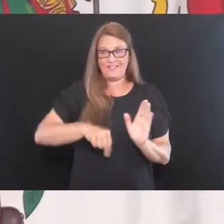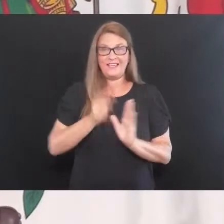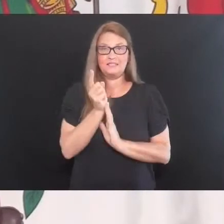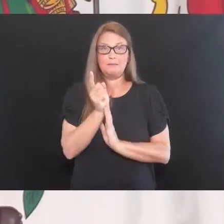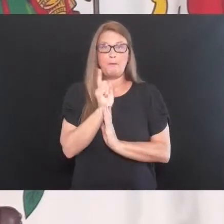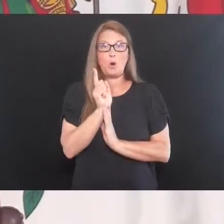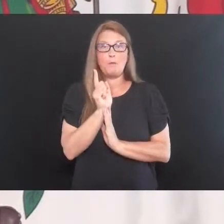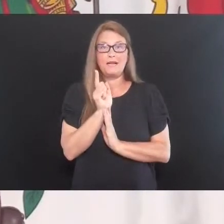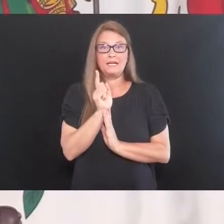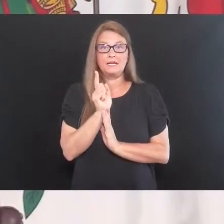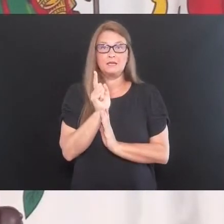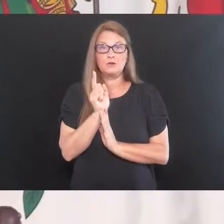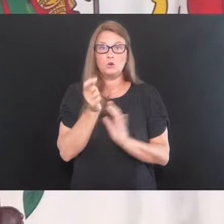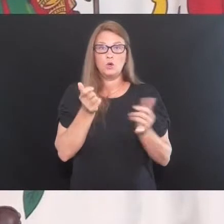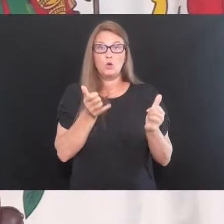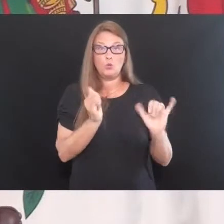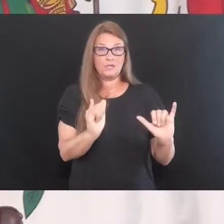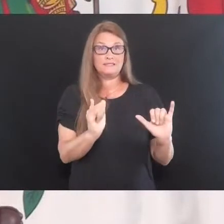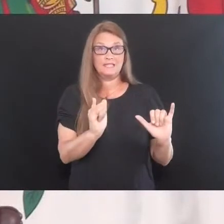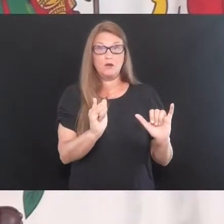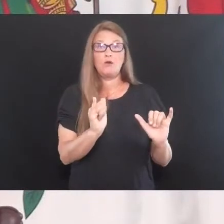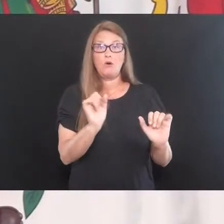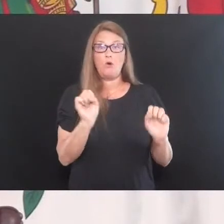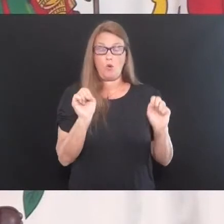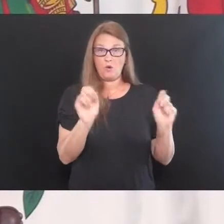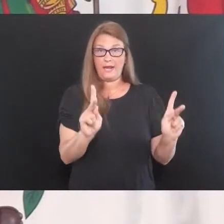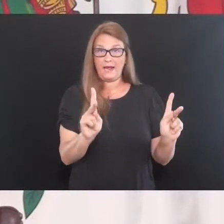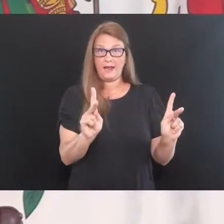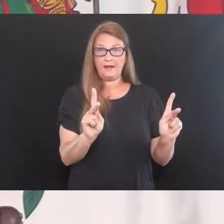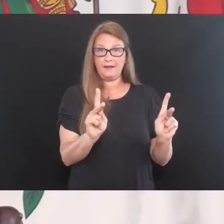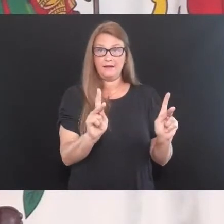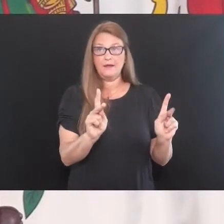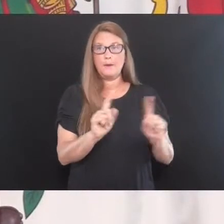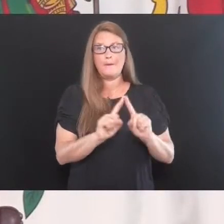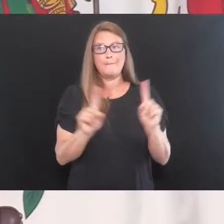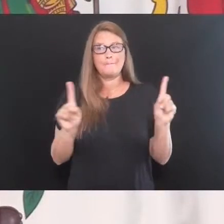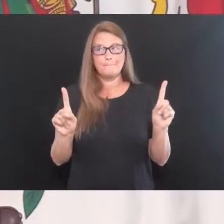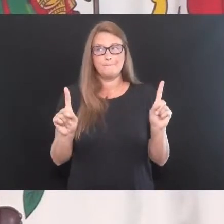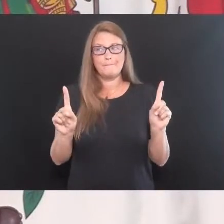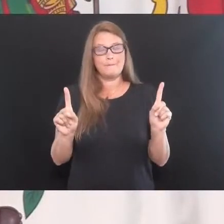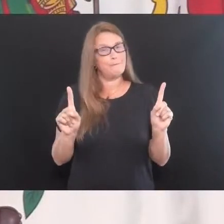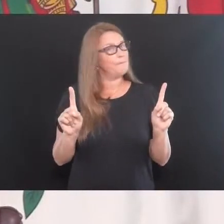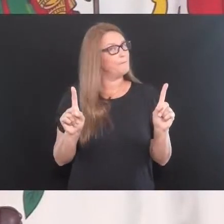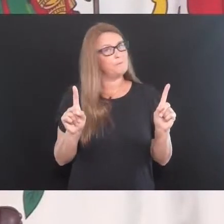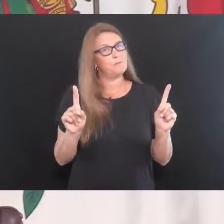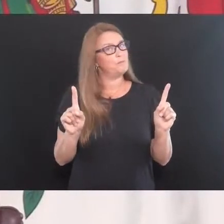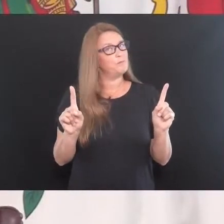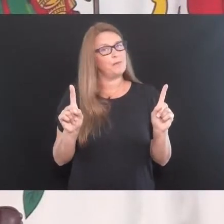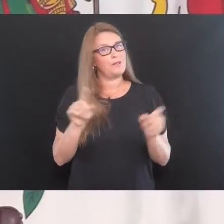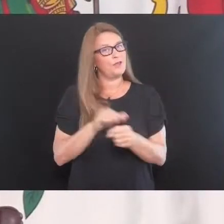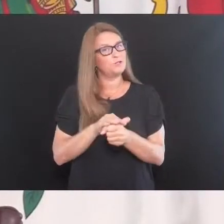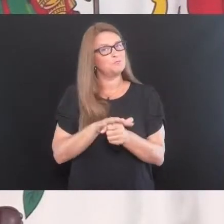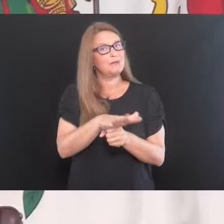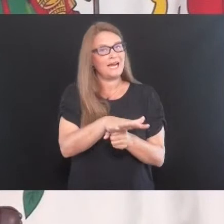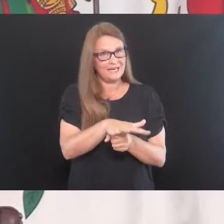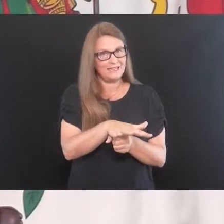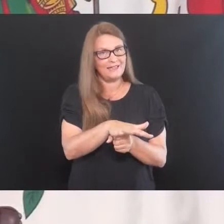think we're probably still okay in regard to that. But Charles, there's plenty